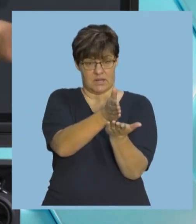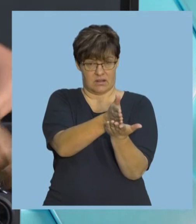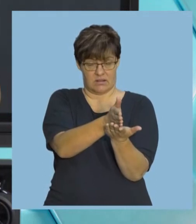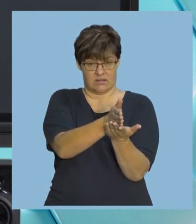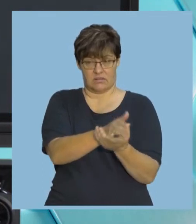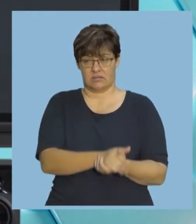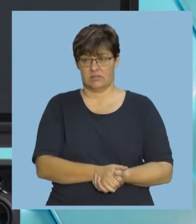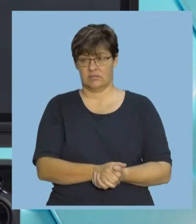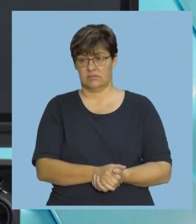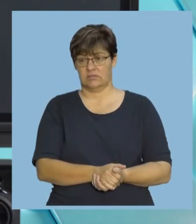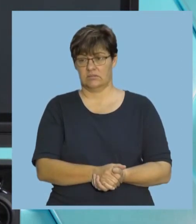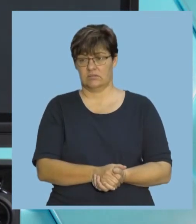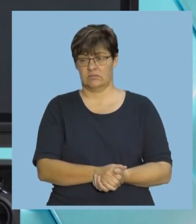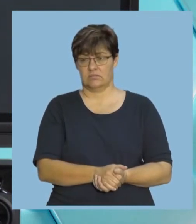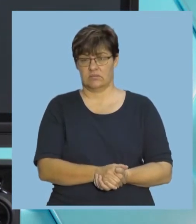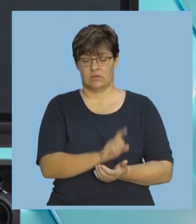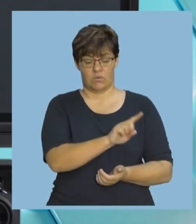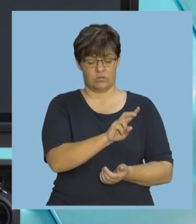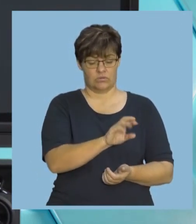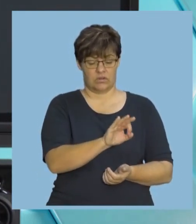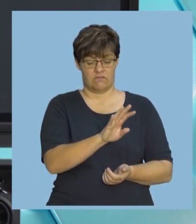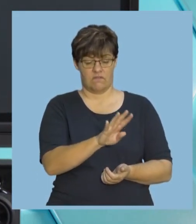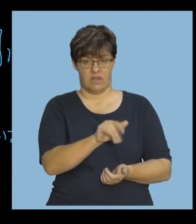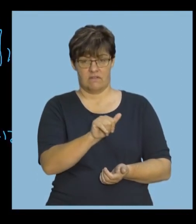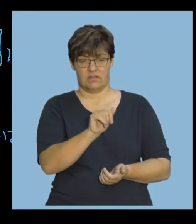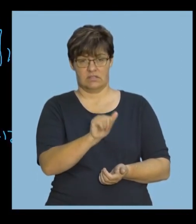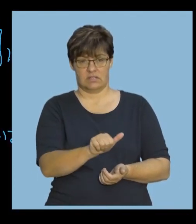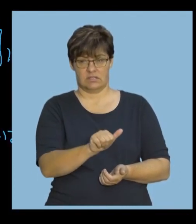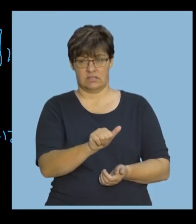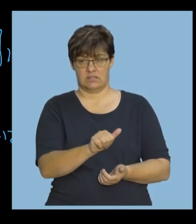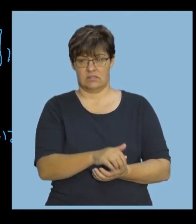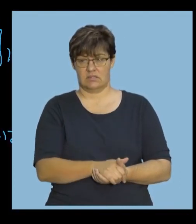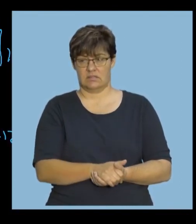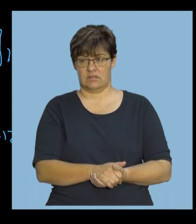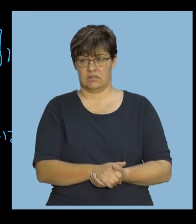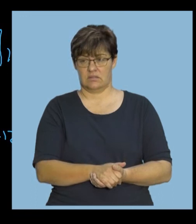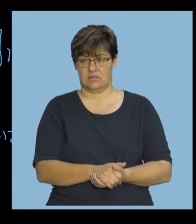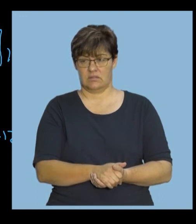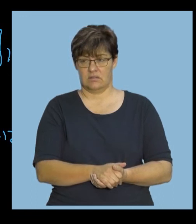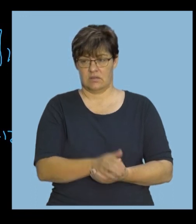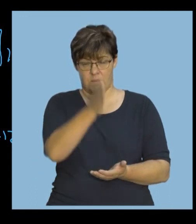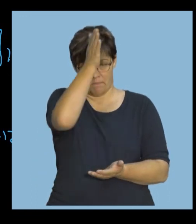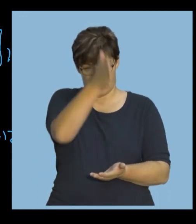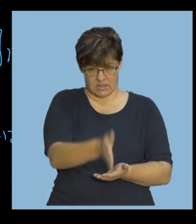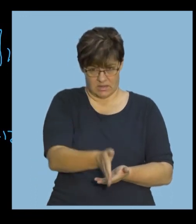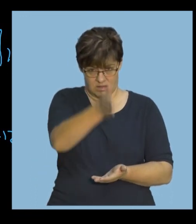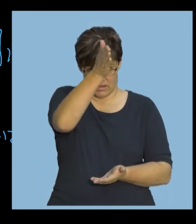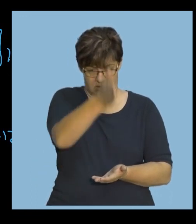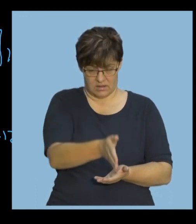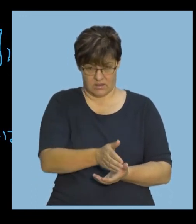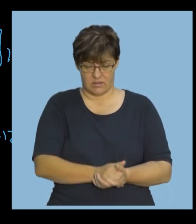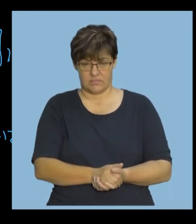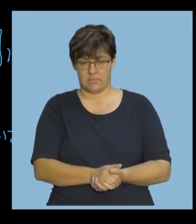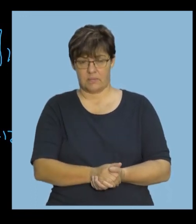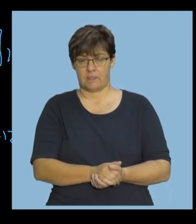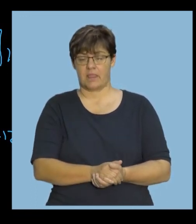that side, 6 that side, I find the middle. So 1, 2, 3, 4, 5, 6. So